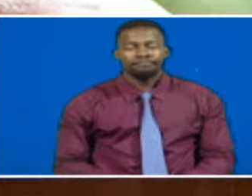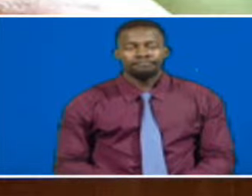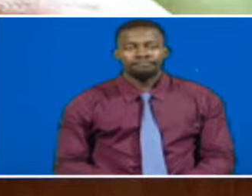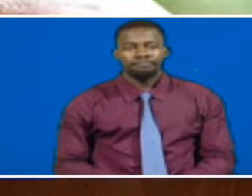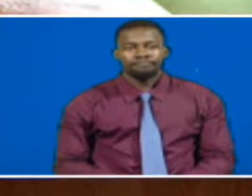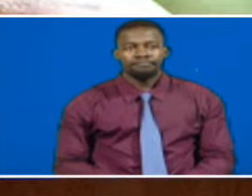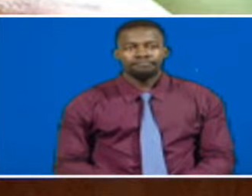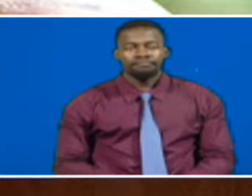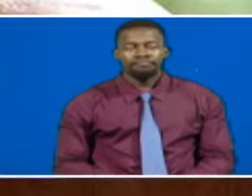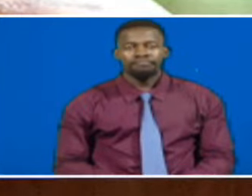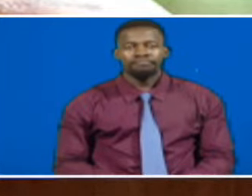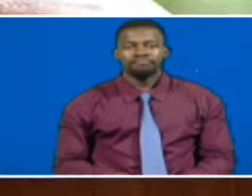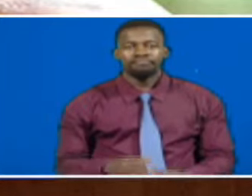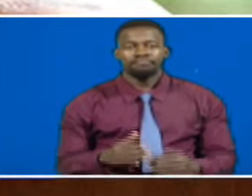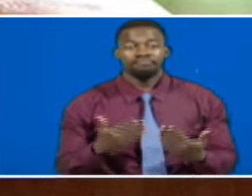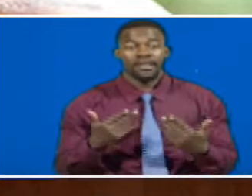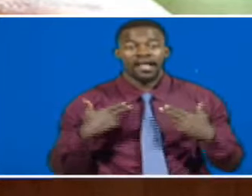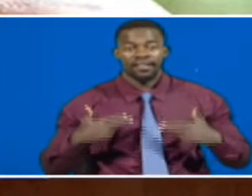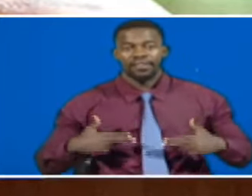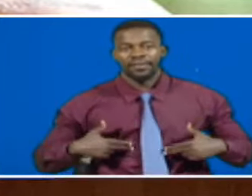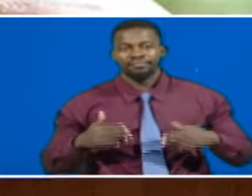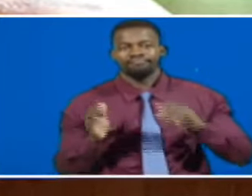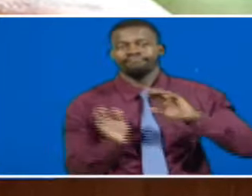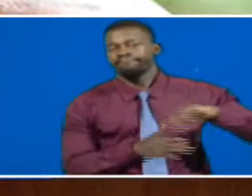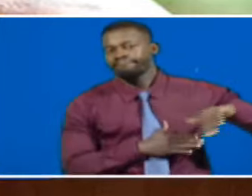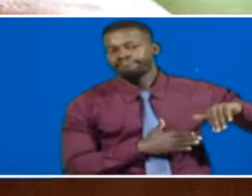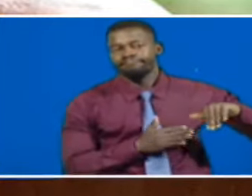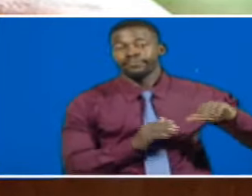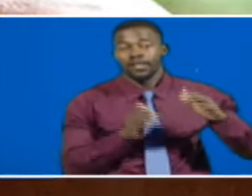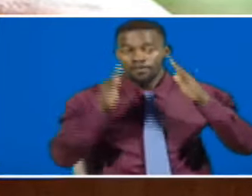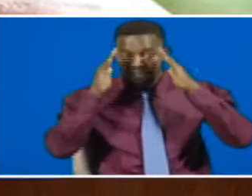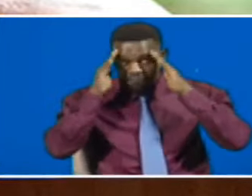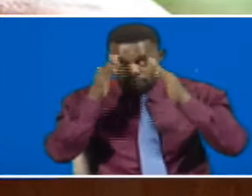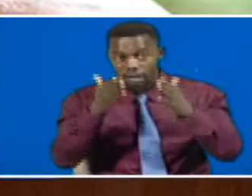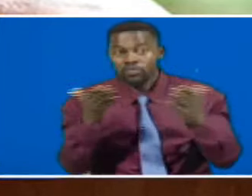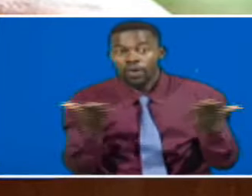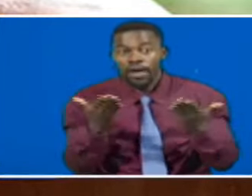Away from health matters, let's shift focus to politics, where Wiper leader Kalonzo Musyoka